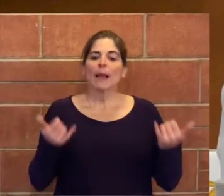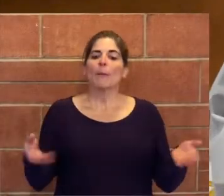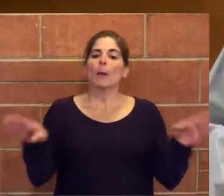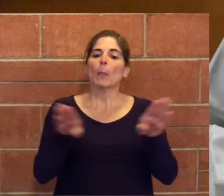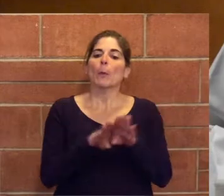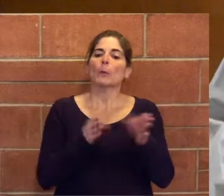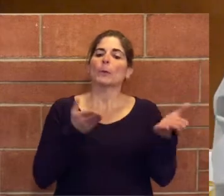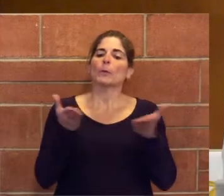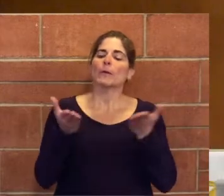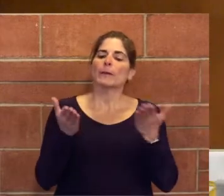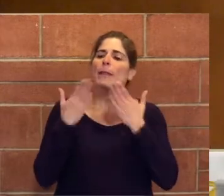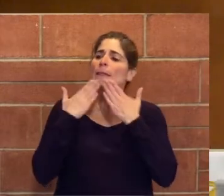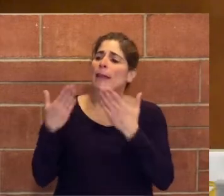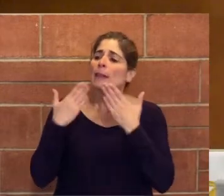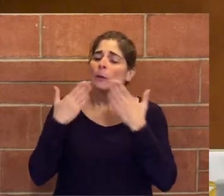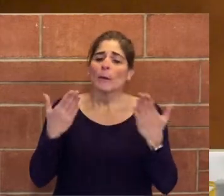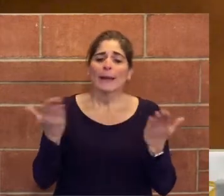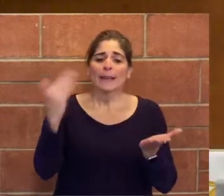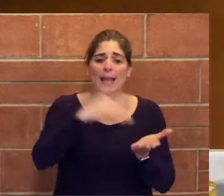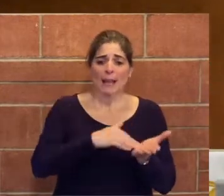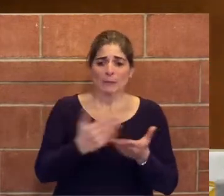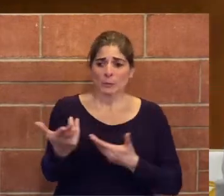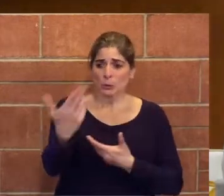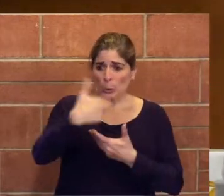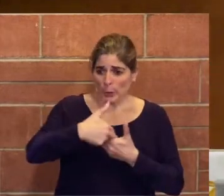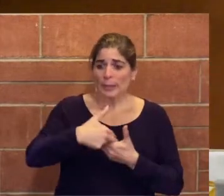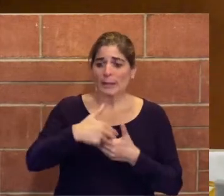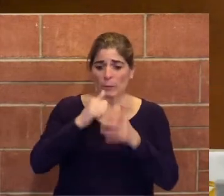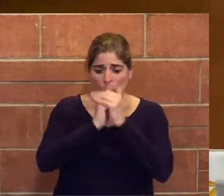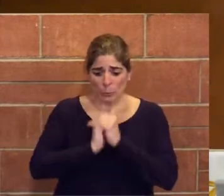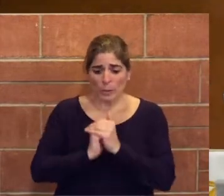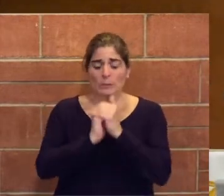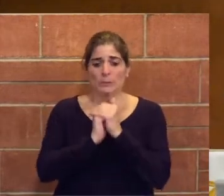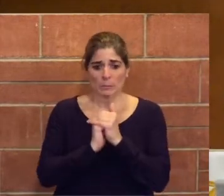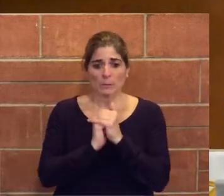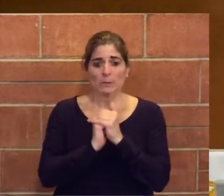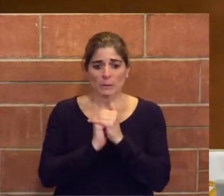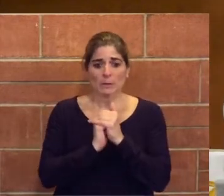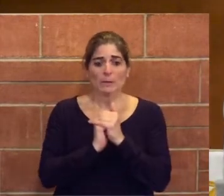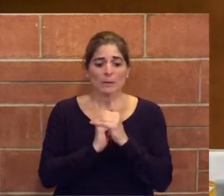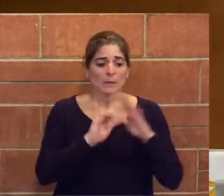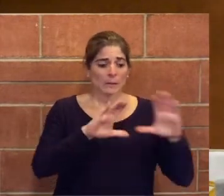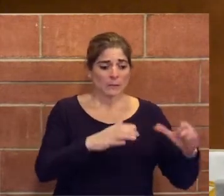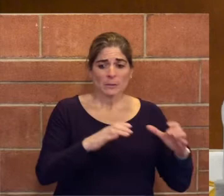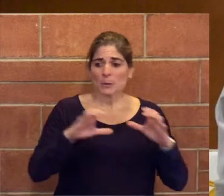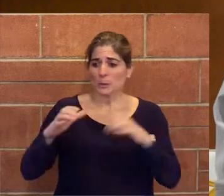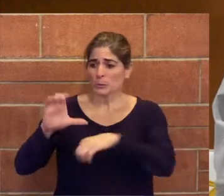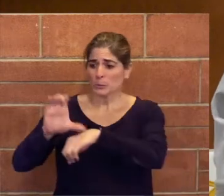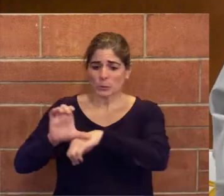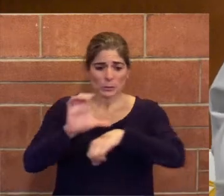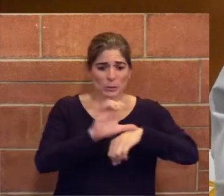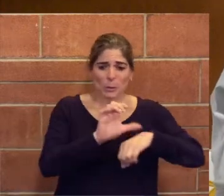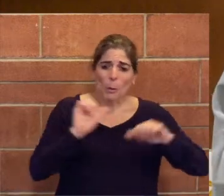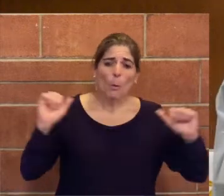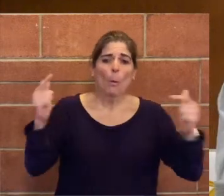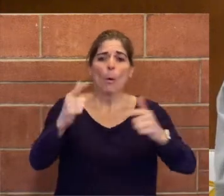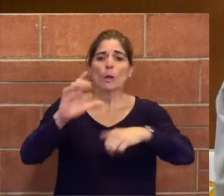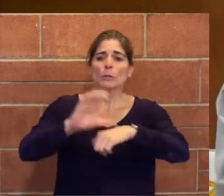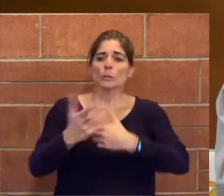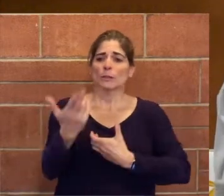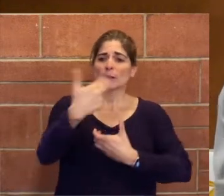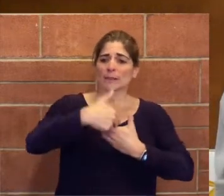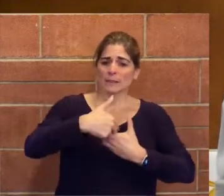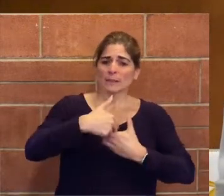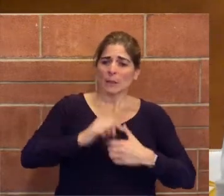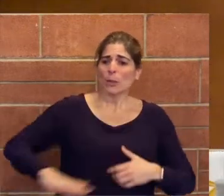Now, as we wrap up our service today, I'd like to thank you all again for joining us for worship, our two congregations, as well as all of our sister